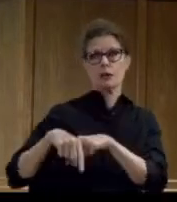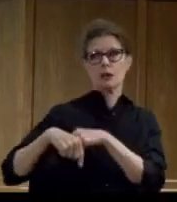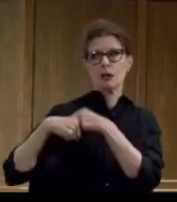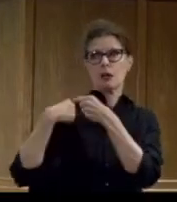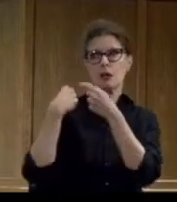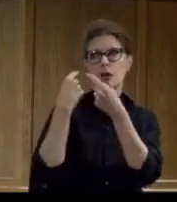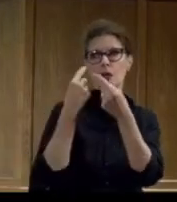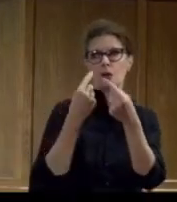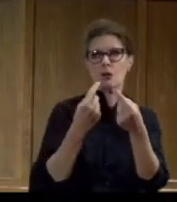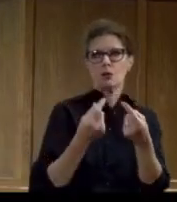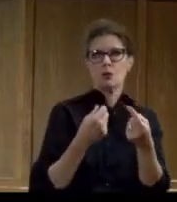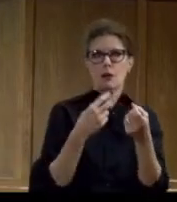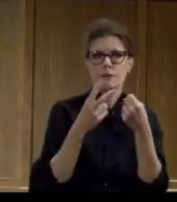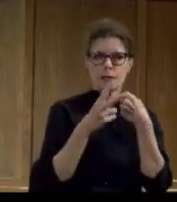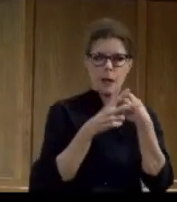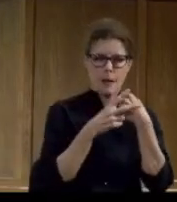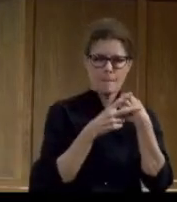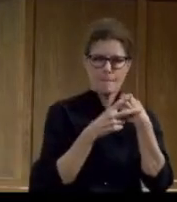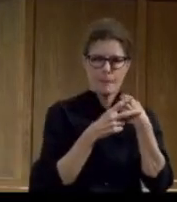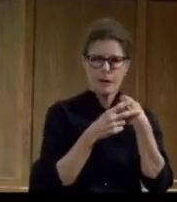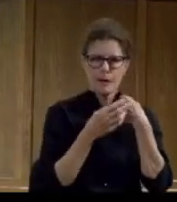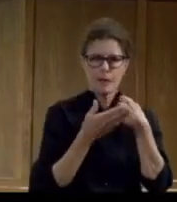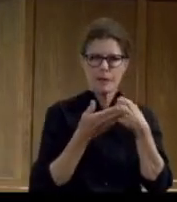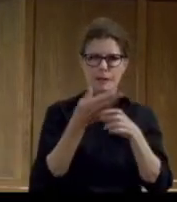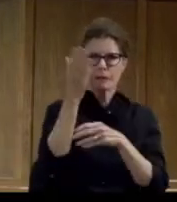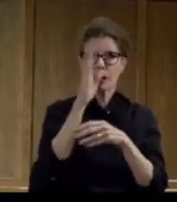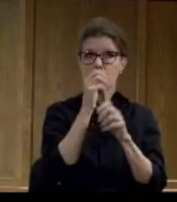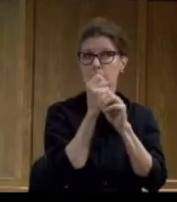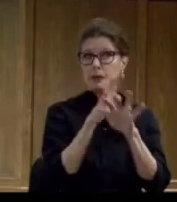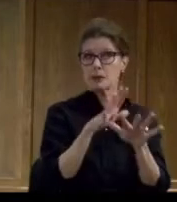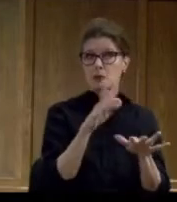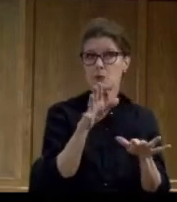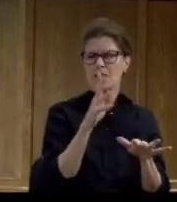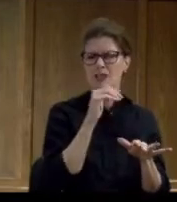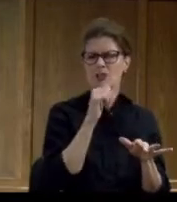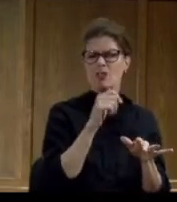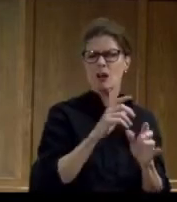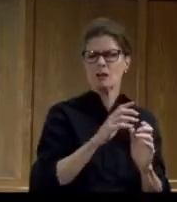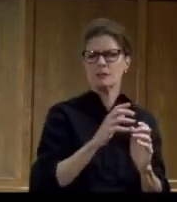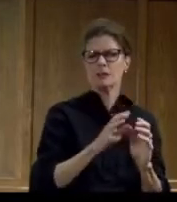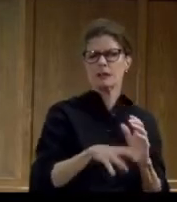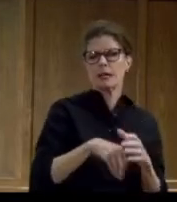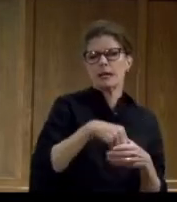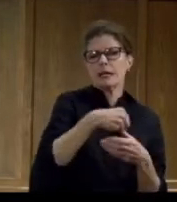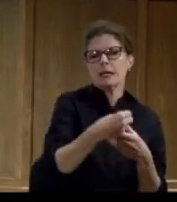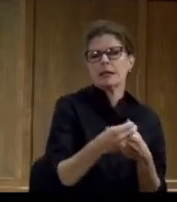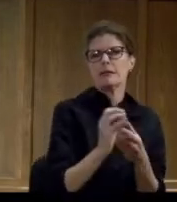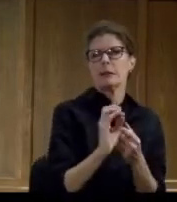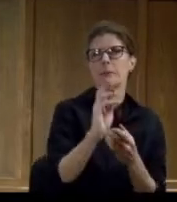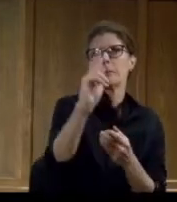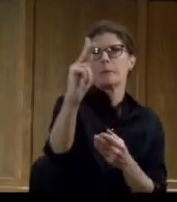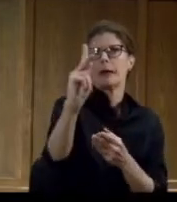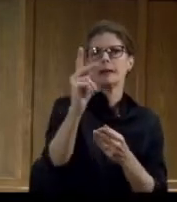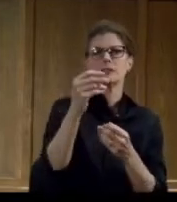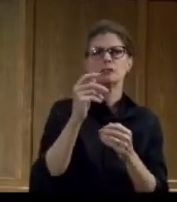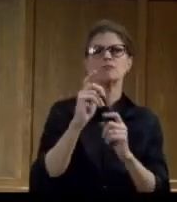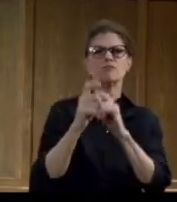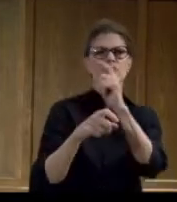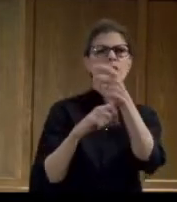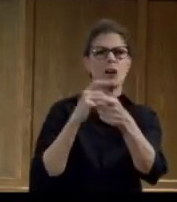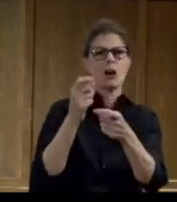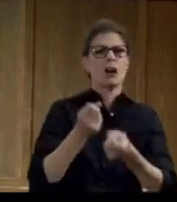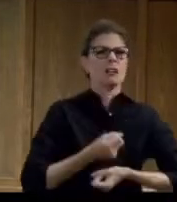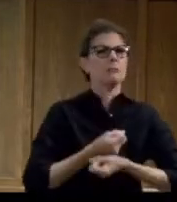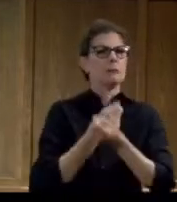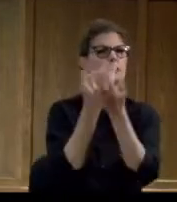has blessed you with and you have not given back. And it just kind of eats away at you. For some of you, there was